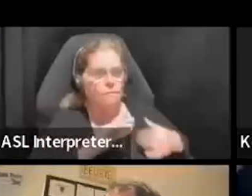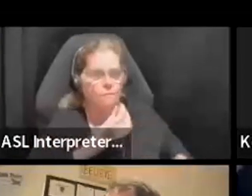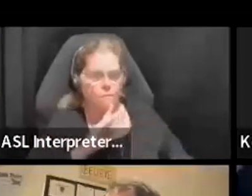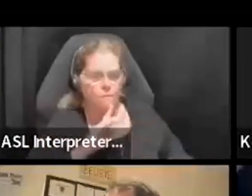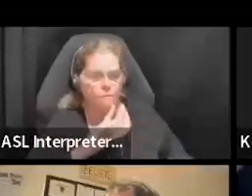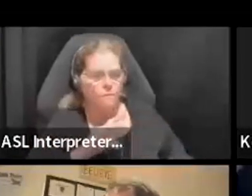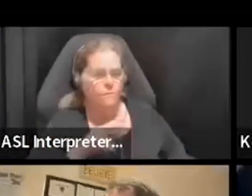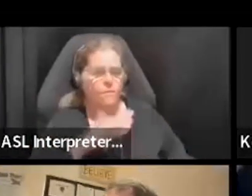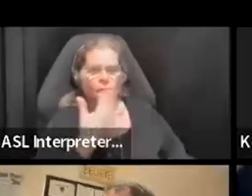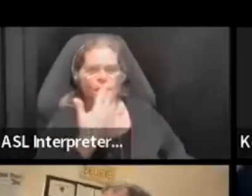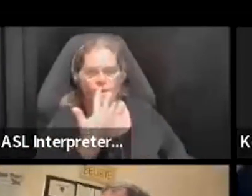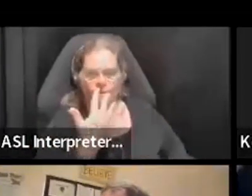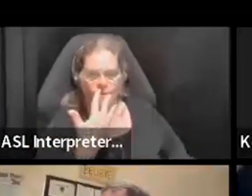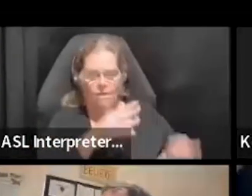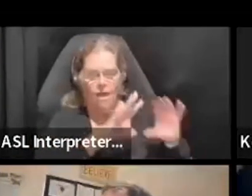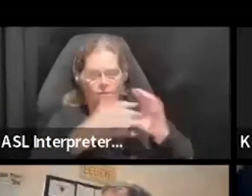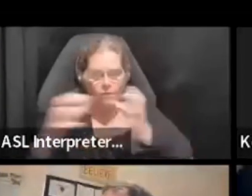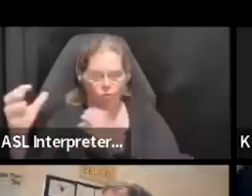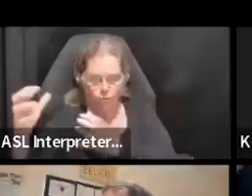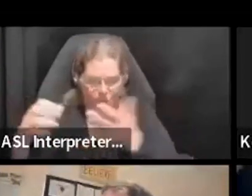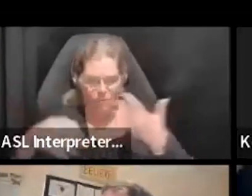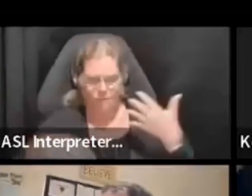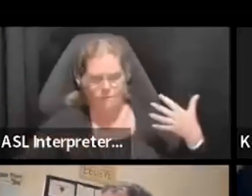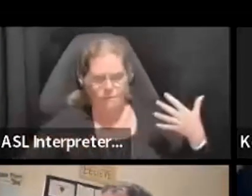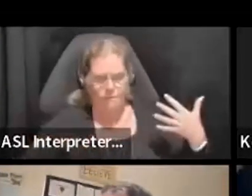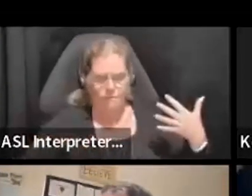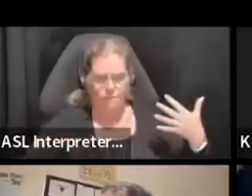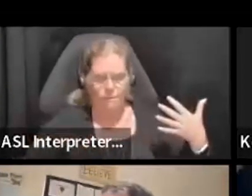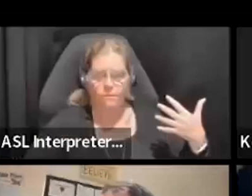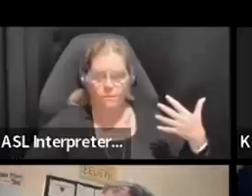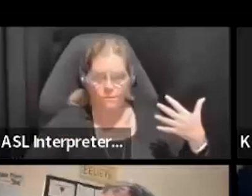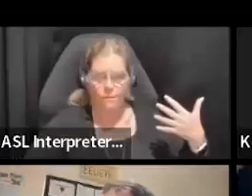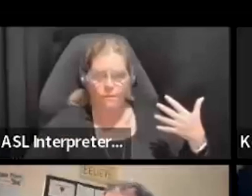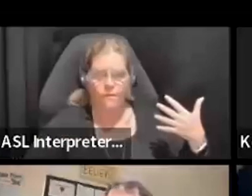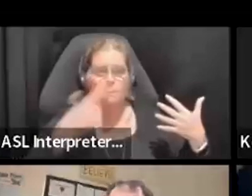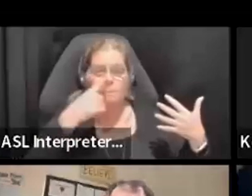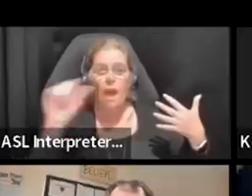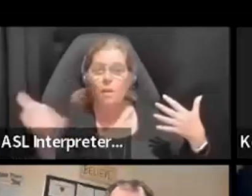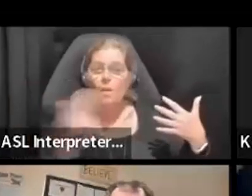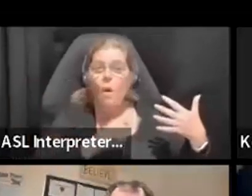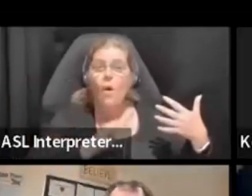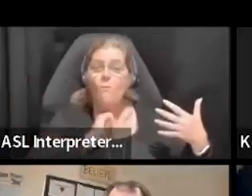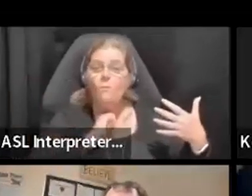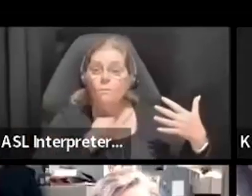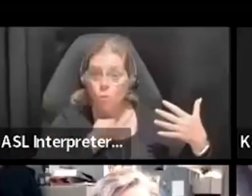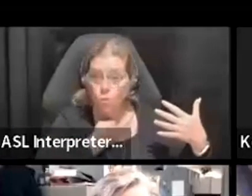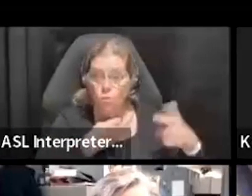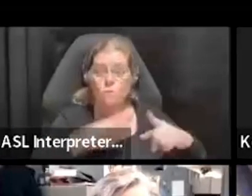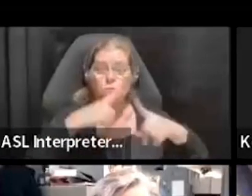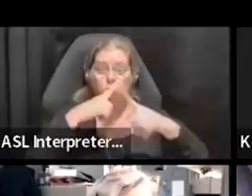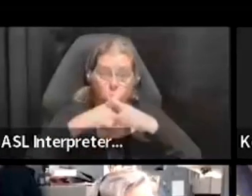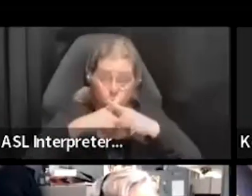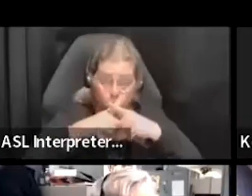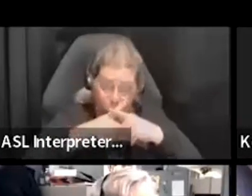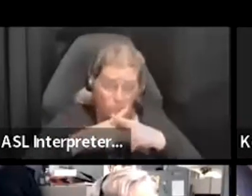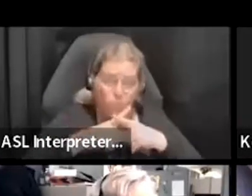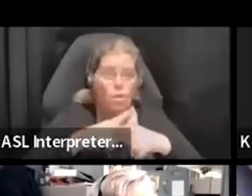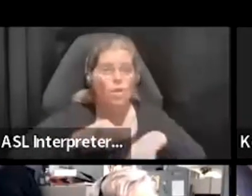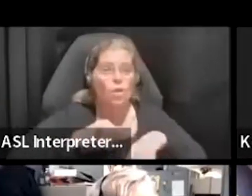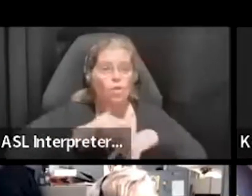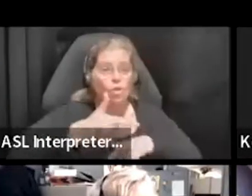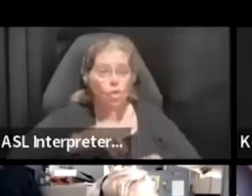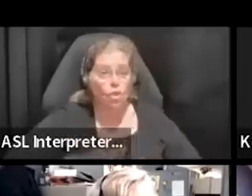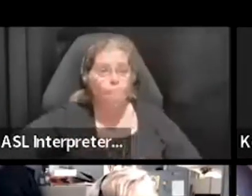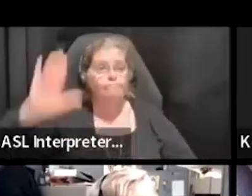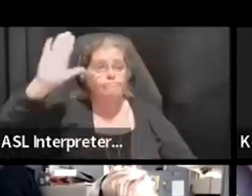Sorry, we have 5 breakout groups. Great. So if people could mute themselves until they provide those updates, that would be really helpful.